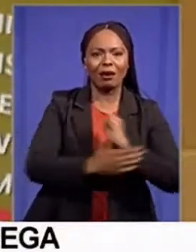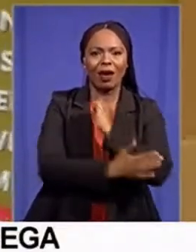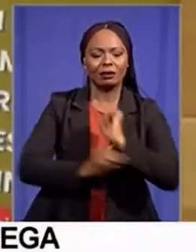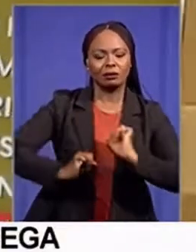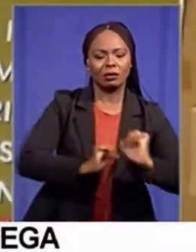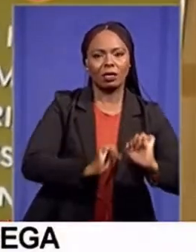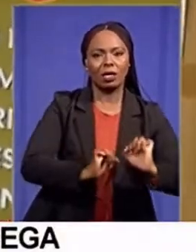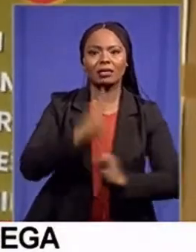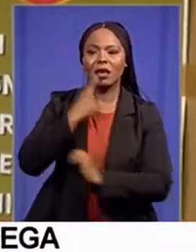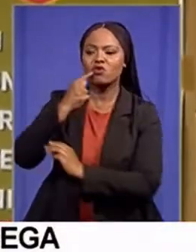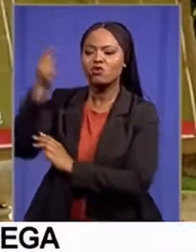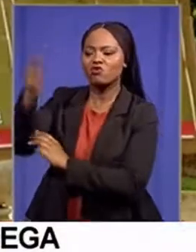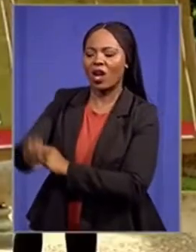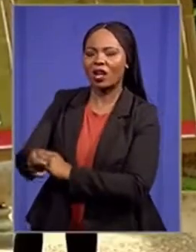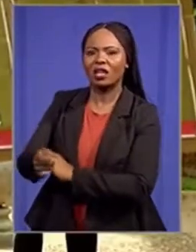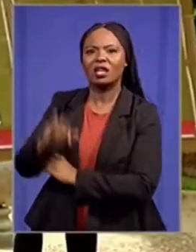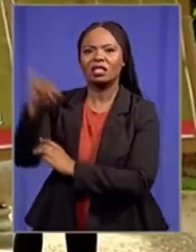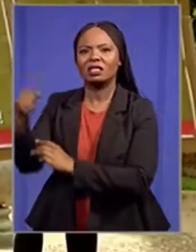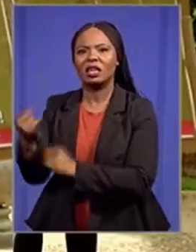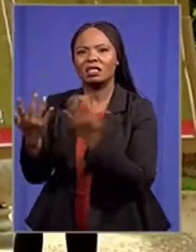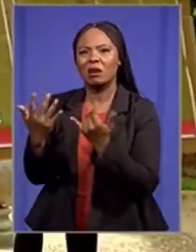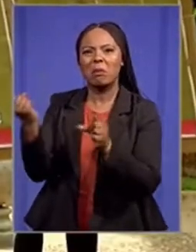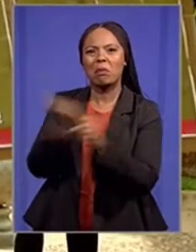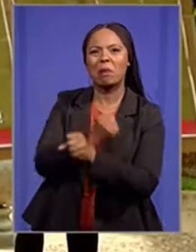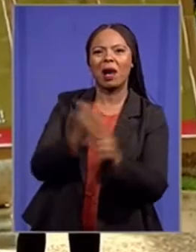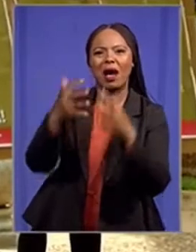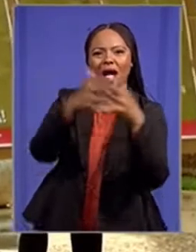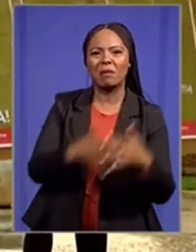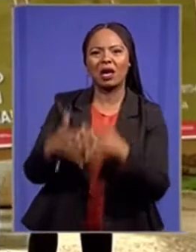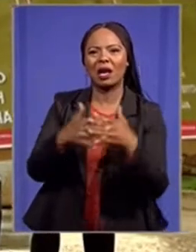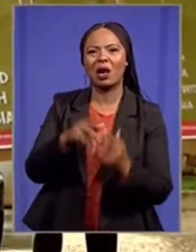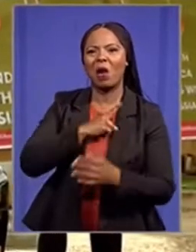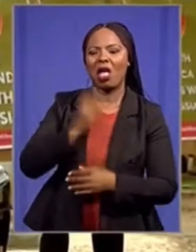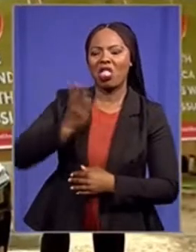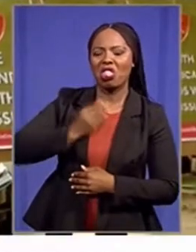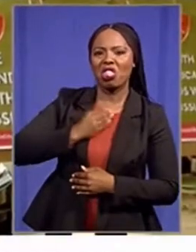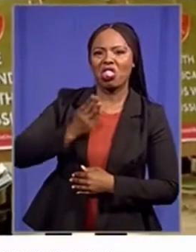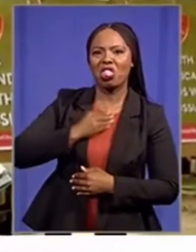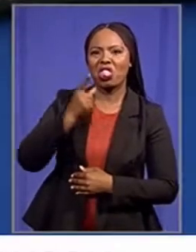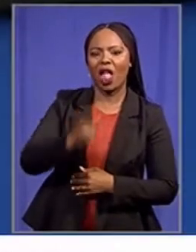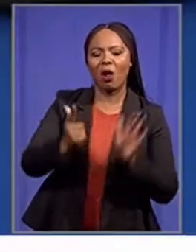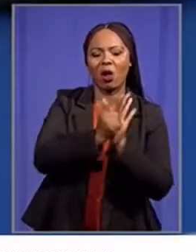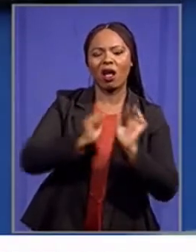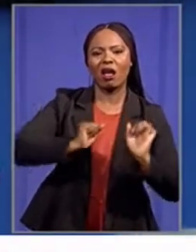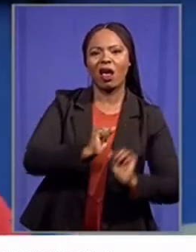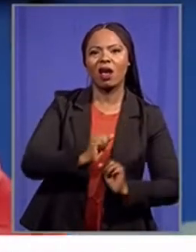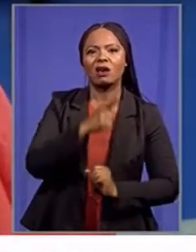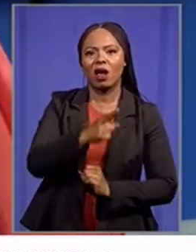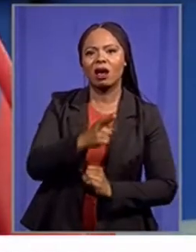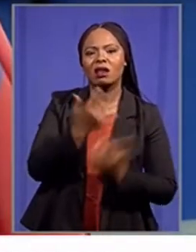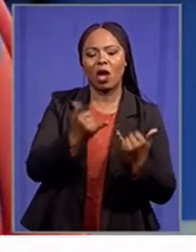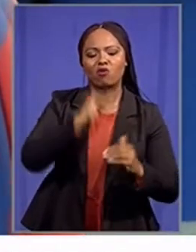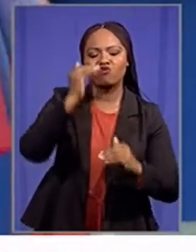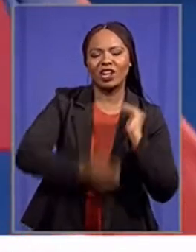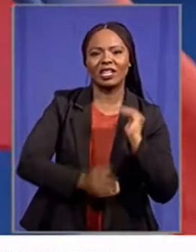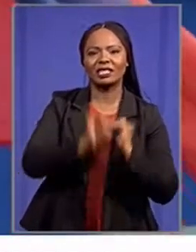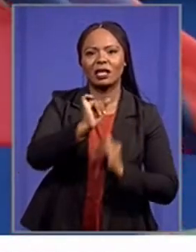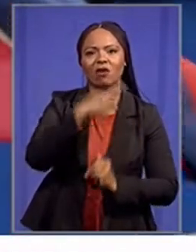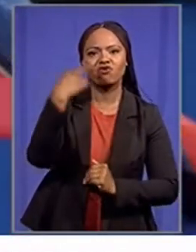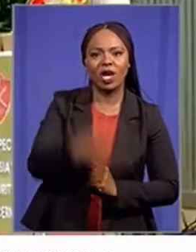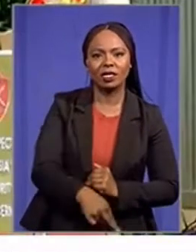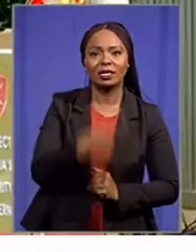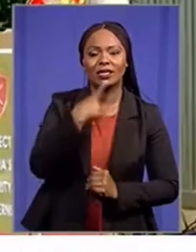ke sediriswa fela sa dinaga tse di jaaka Amerika go nyatsa tshireletso ya Russia. Ba lopa gore kgwerano ya tshireletso le polokesego ya